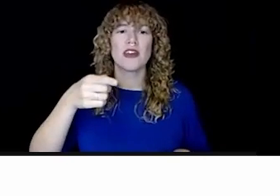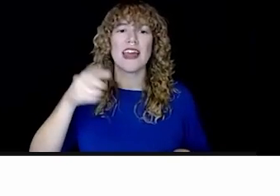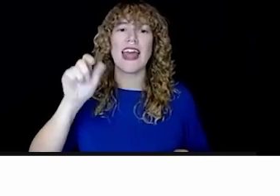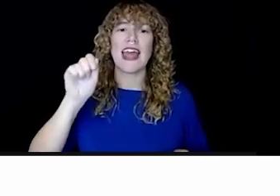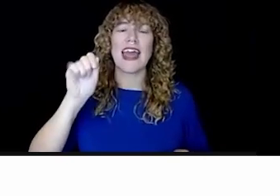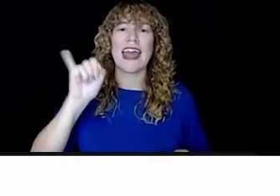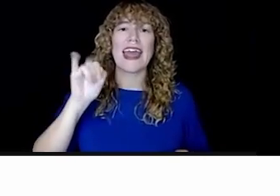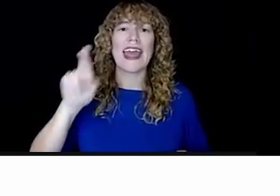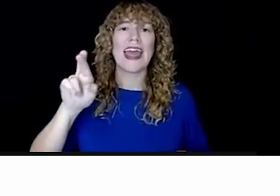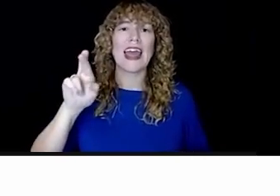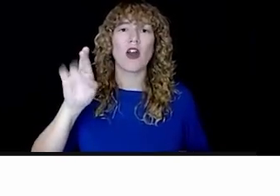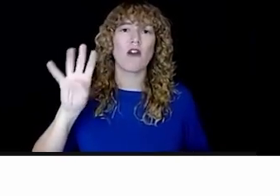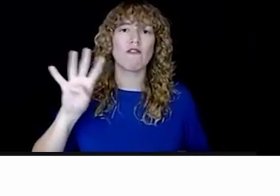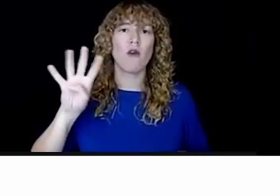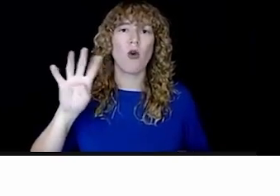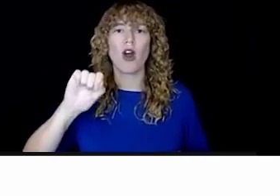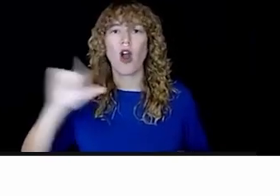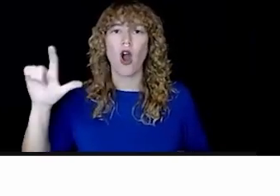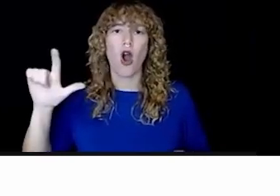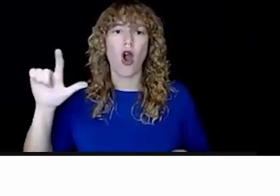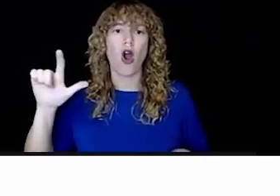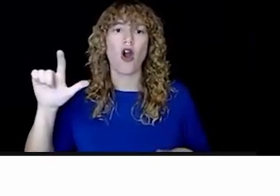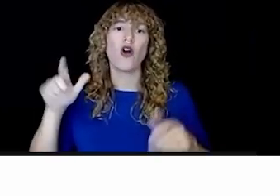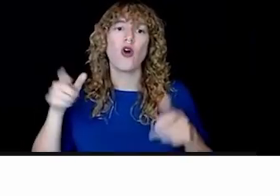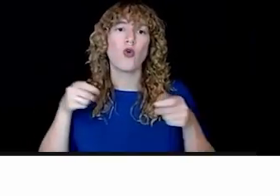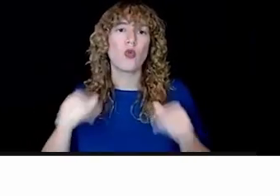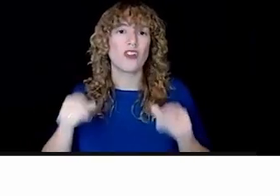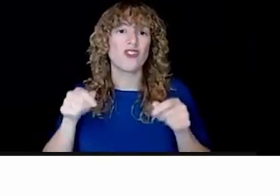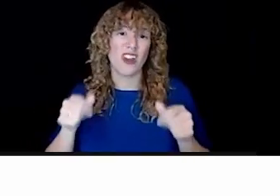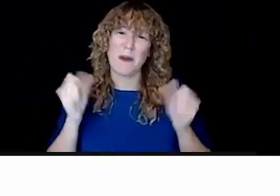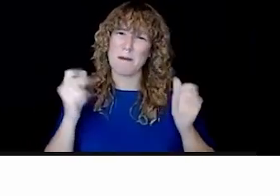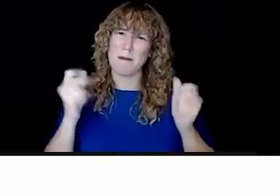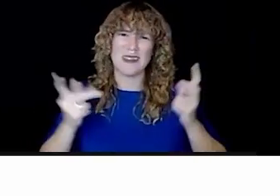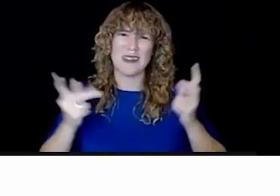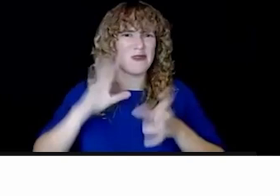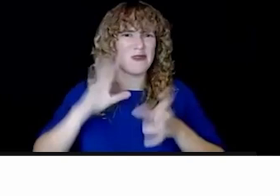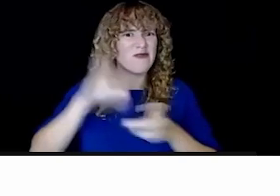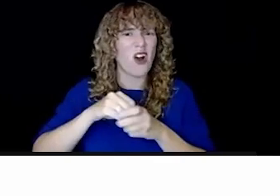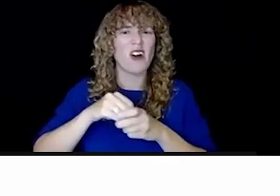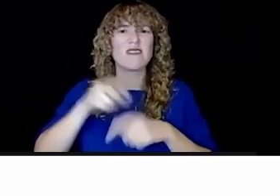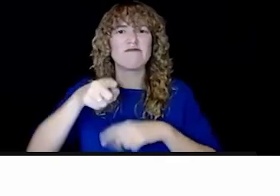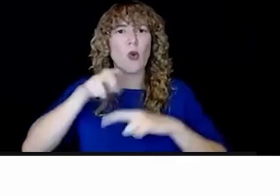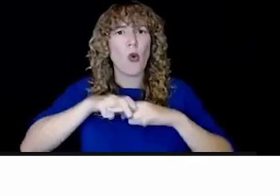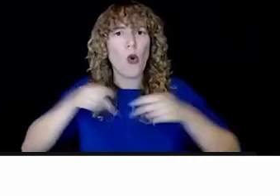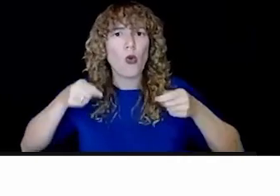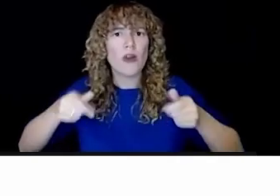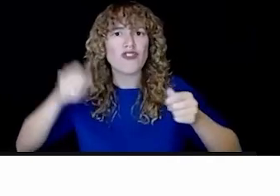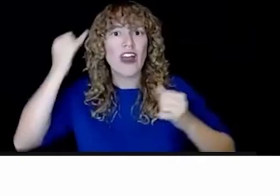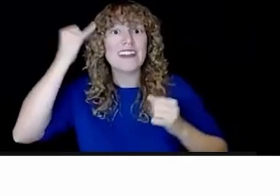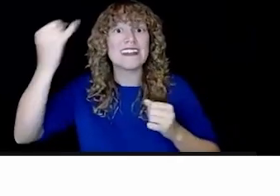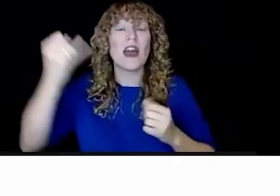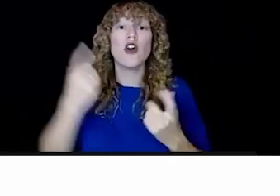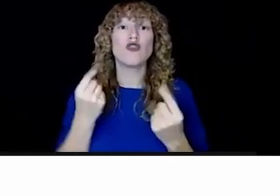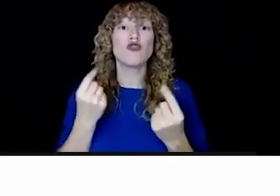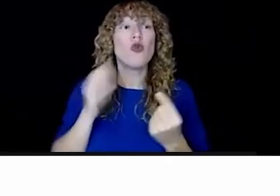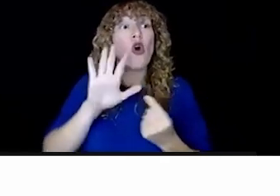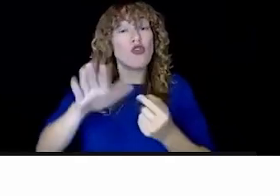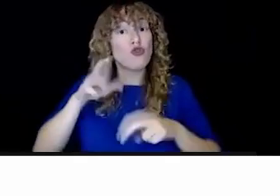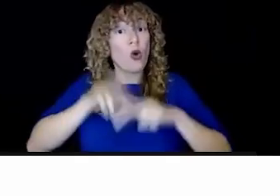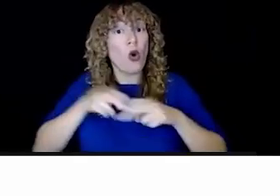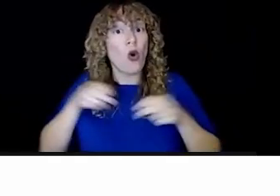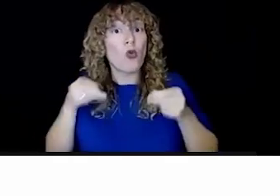wheelchair. There are a number of people working on this idea of having people take their wheelchairs on board into the